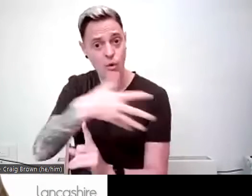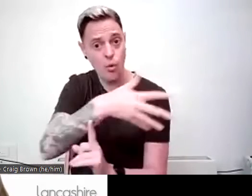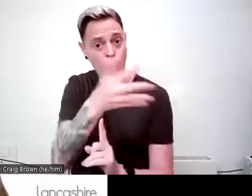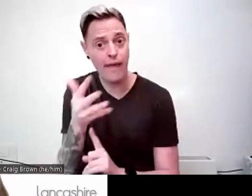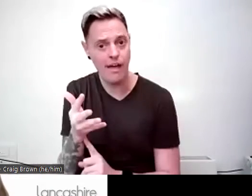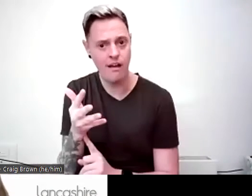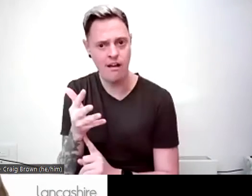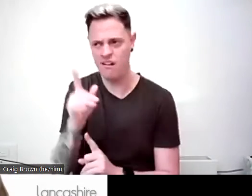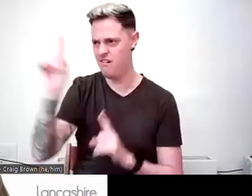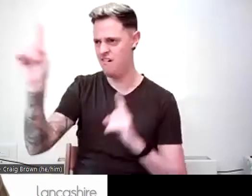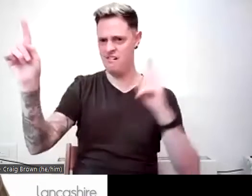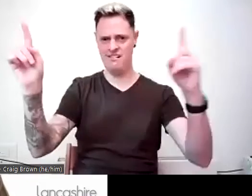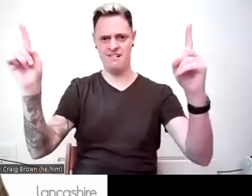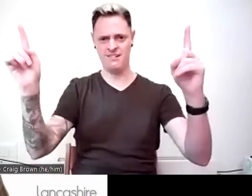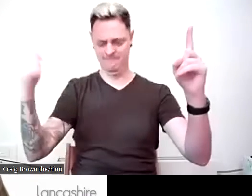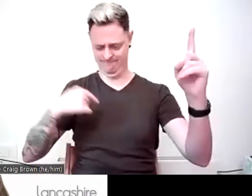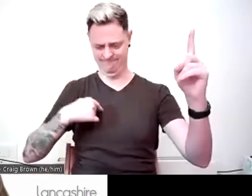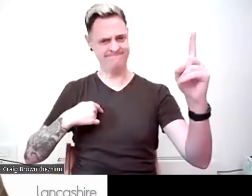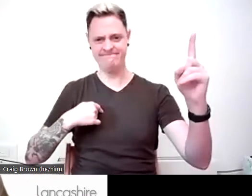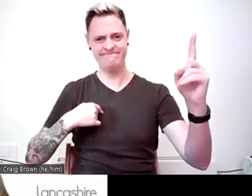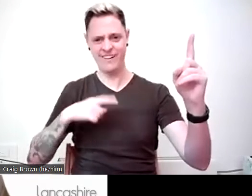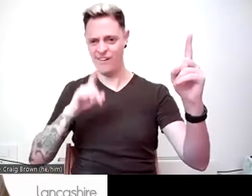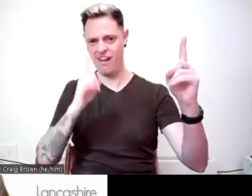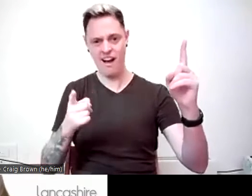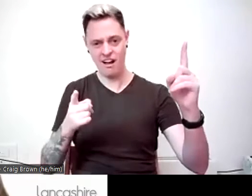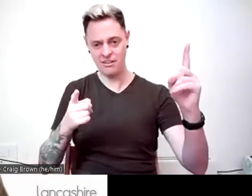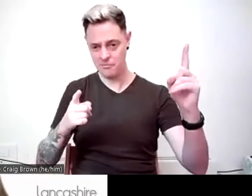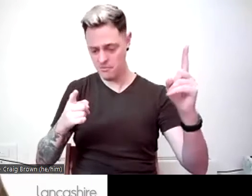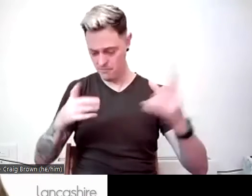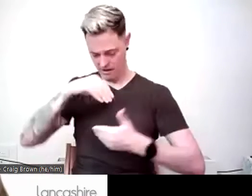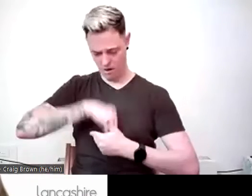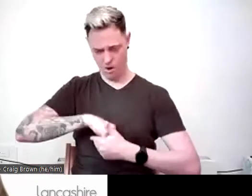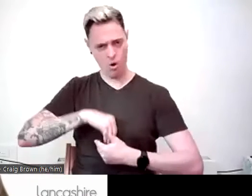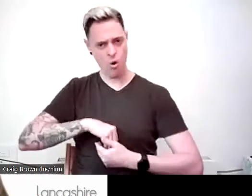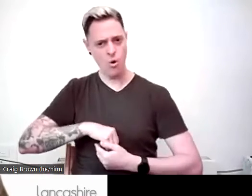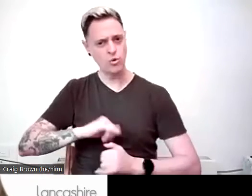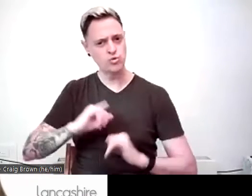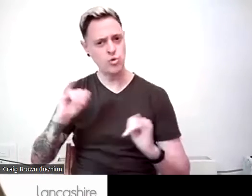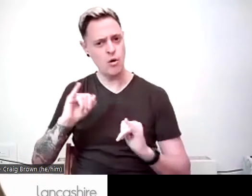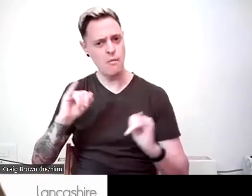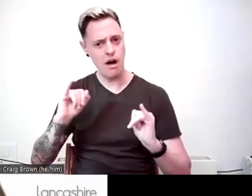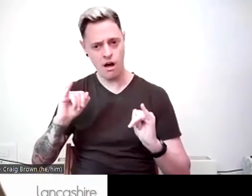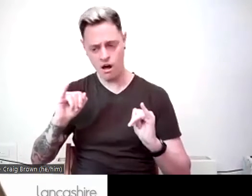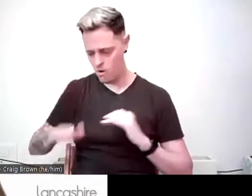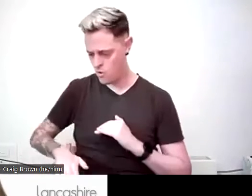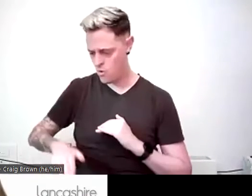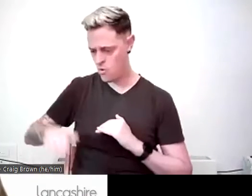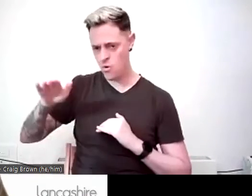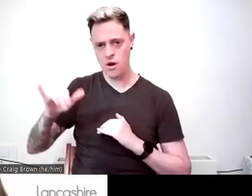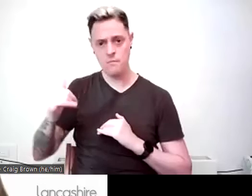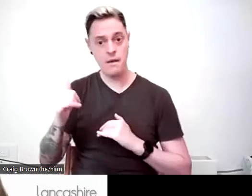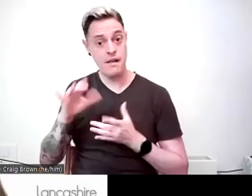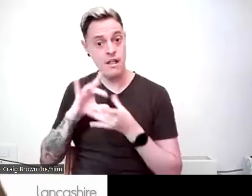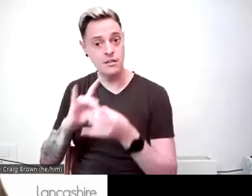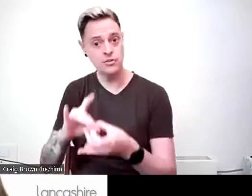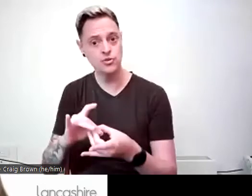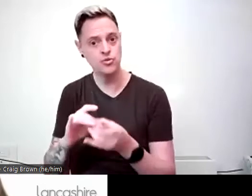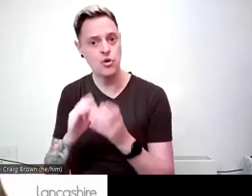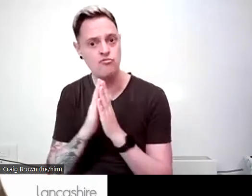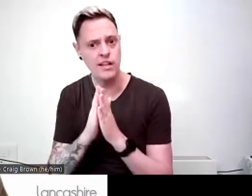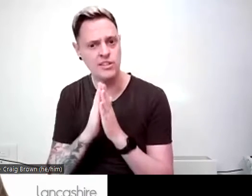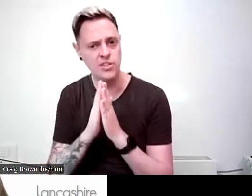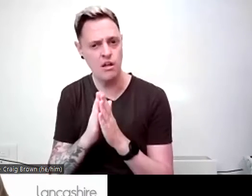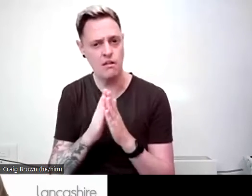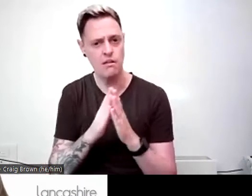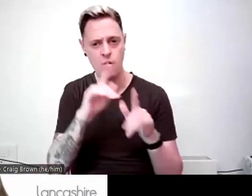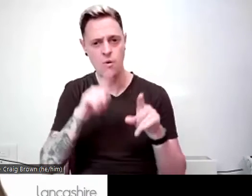like really deep trauma based around like religious ideals, or, you know, like being a